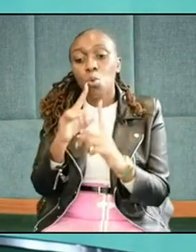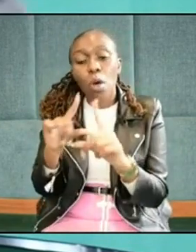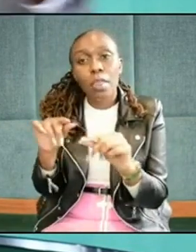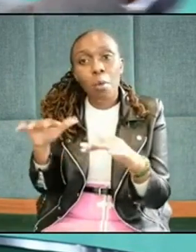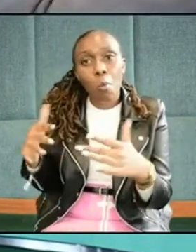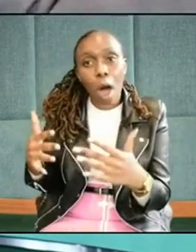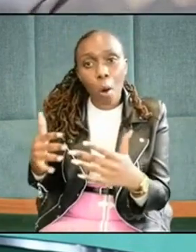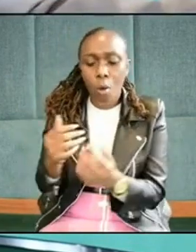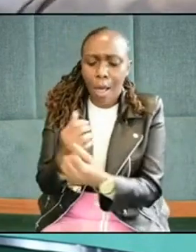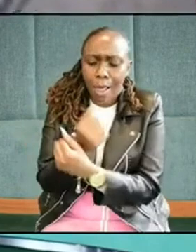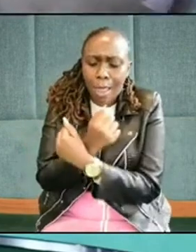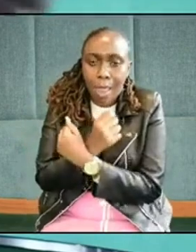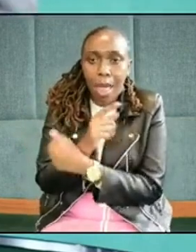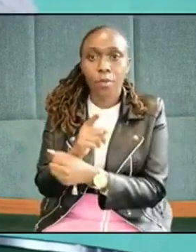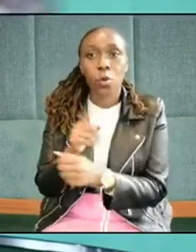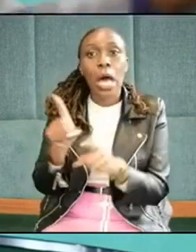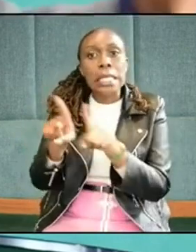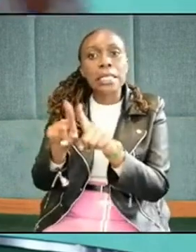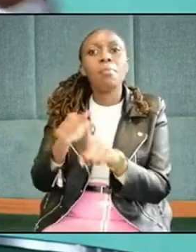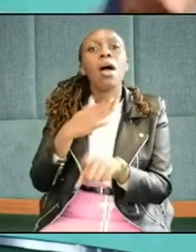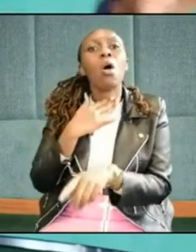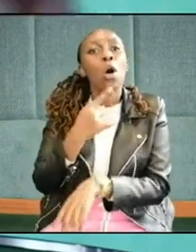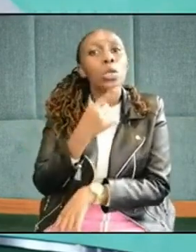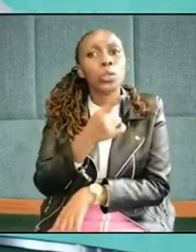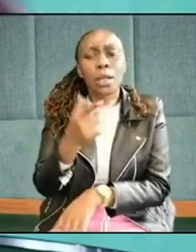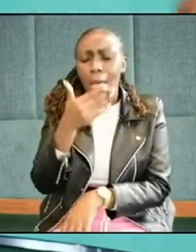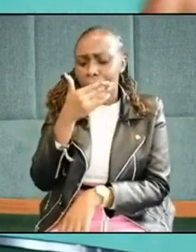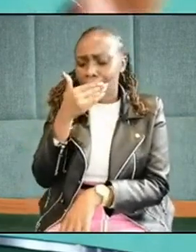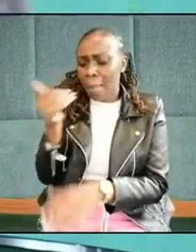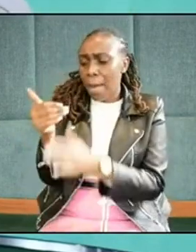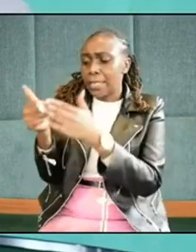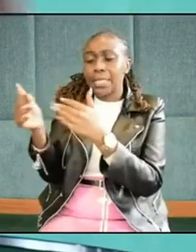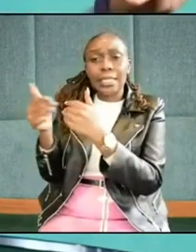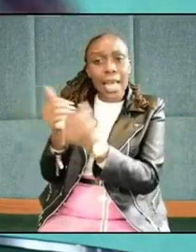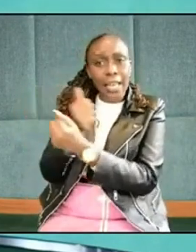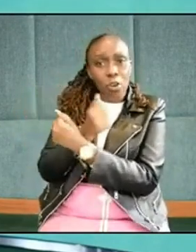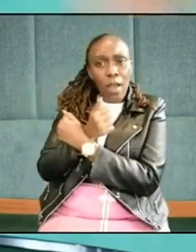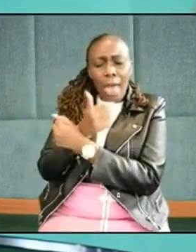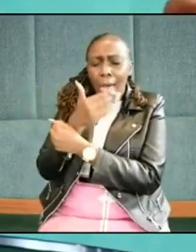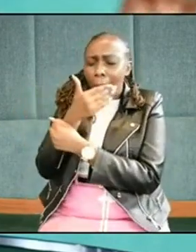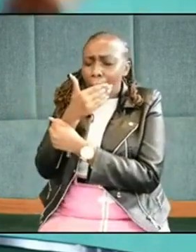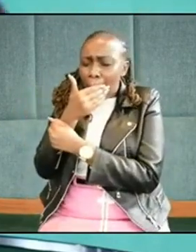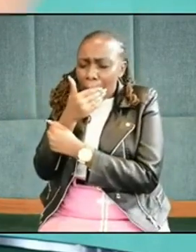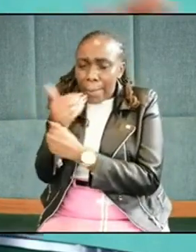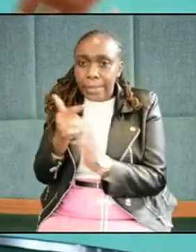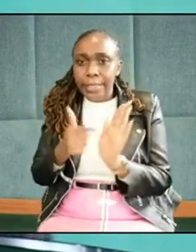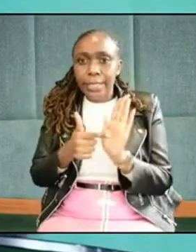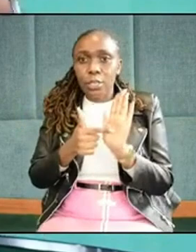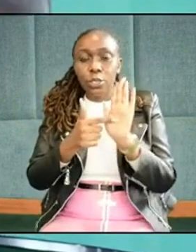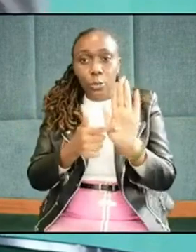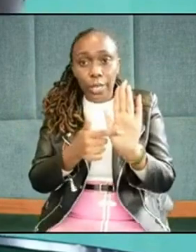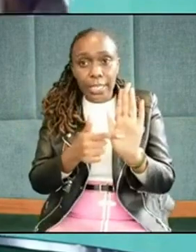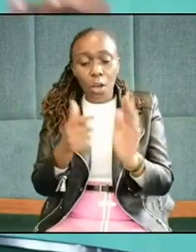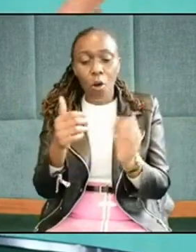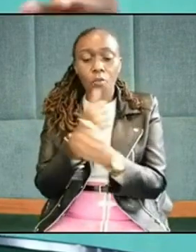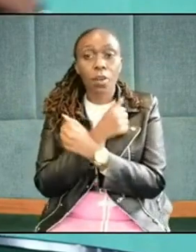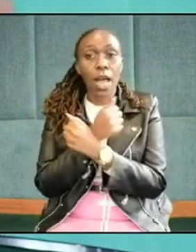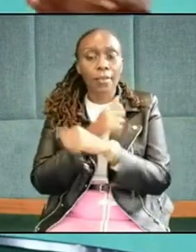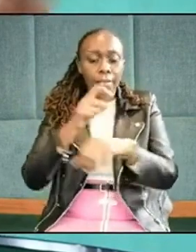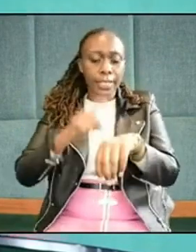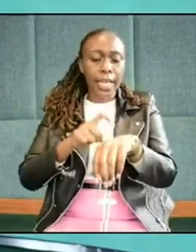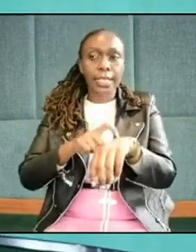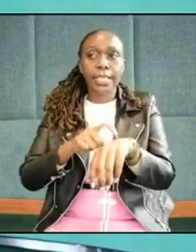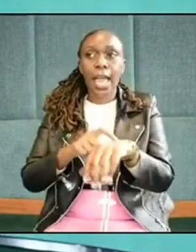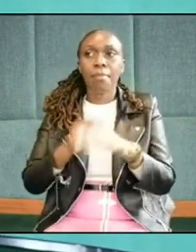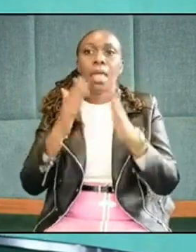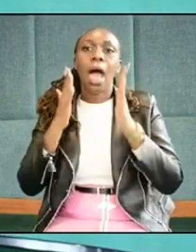And I want to say to you today, the best sign of love, the best illustration of love, is the time